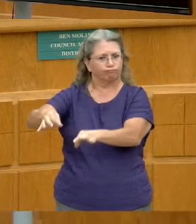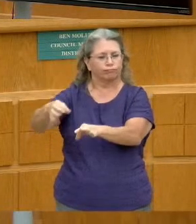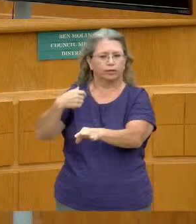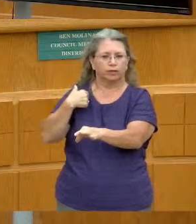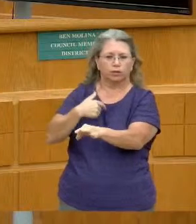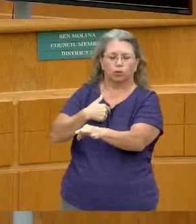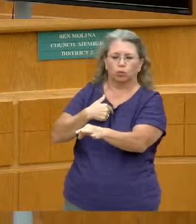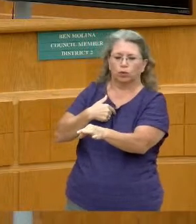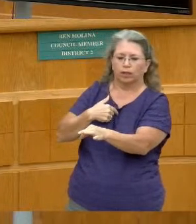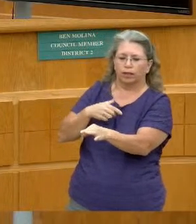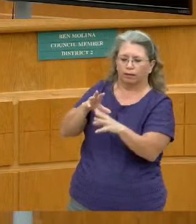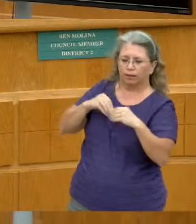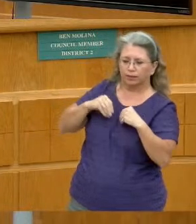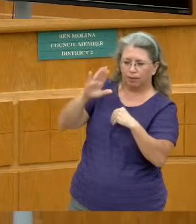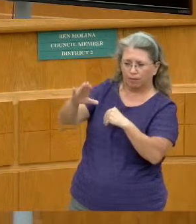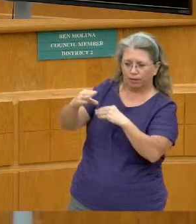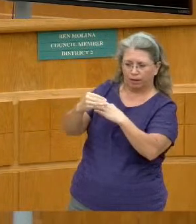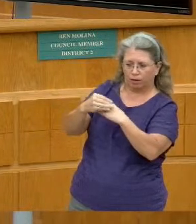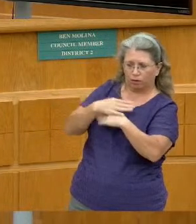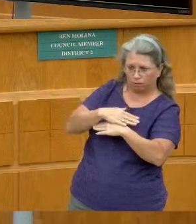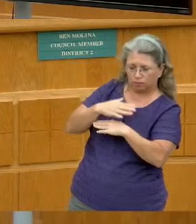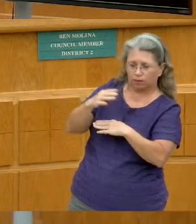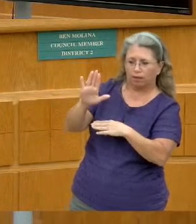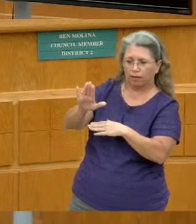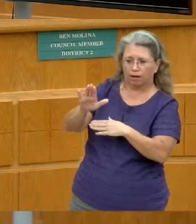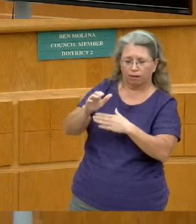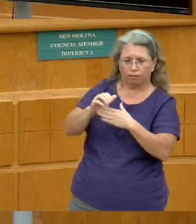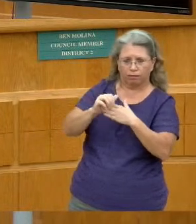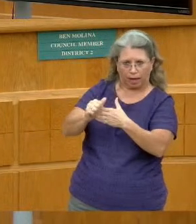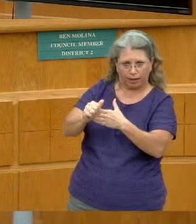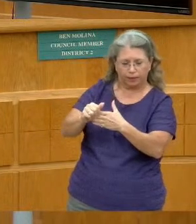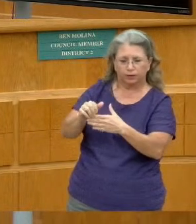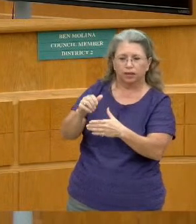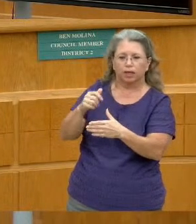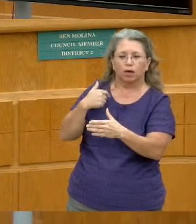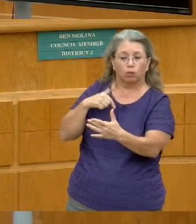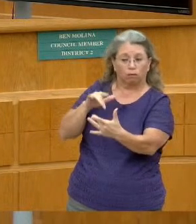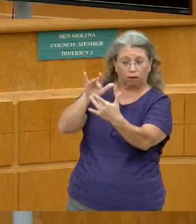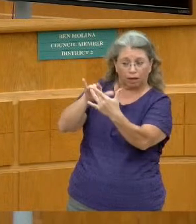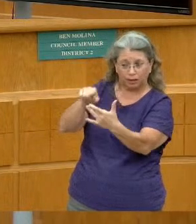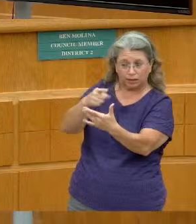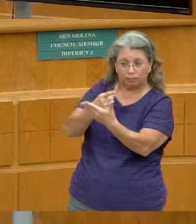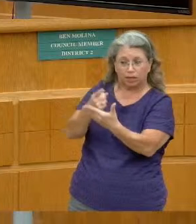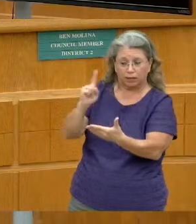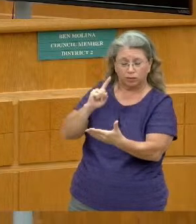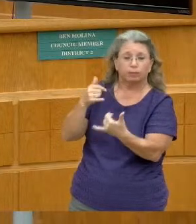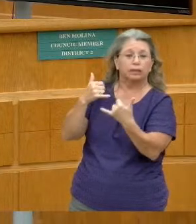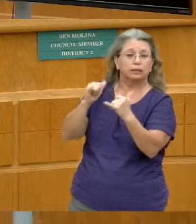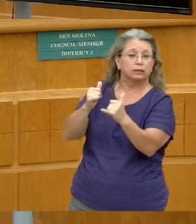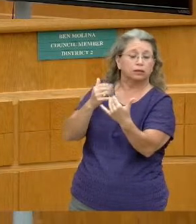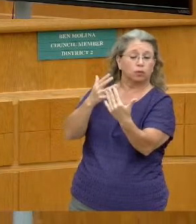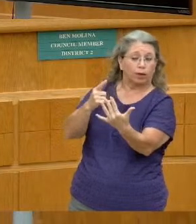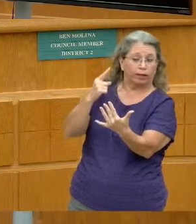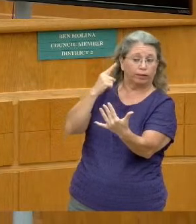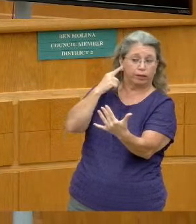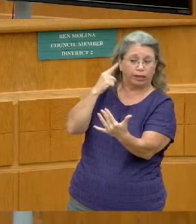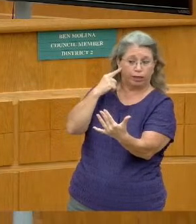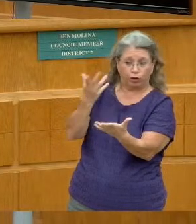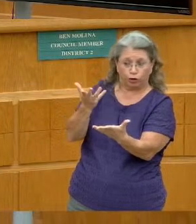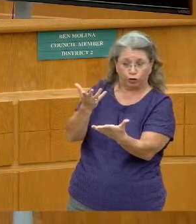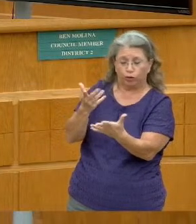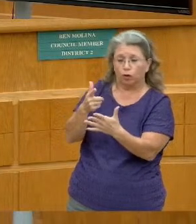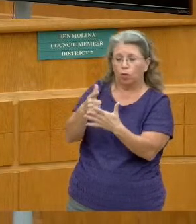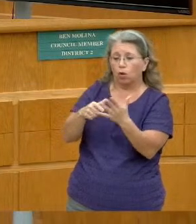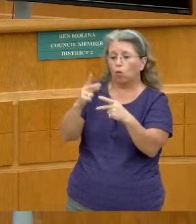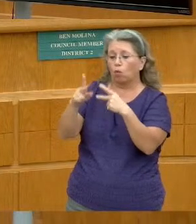counseling. And we have reached out to them, as you know, last week, and we are still awaiting word as to where we're going to, what kind